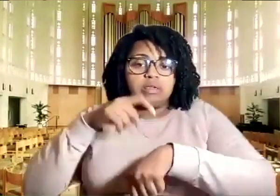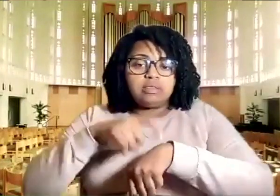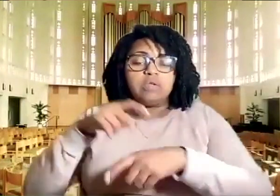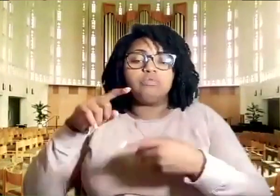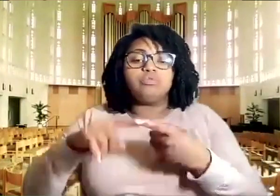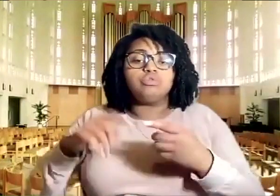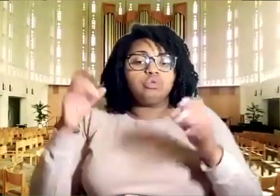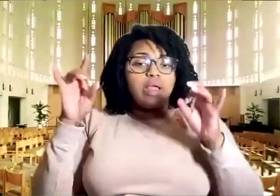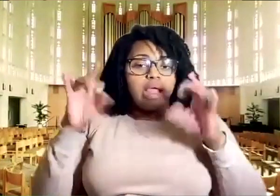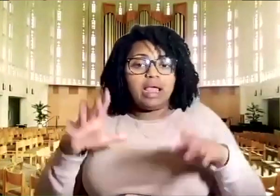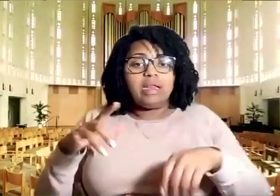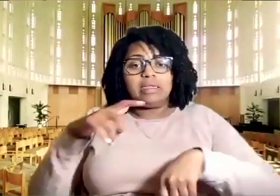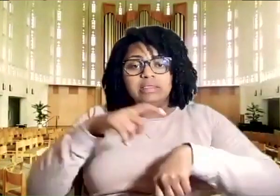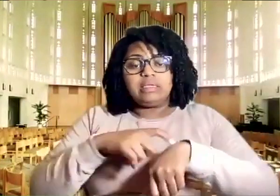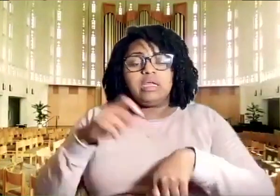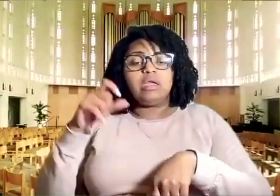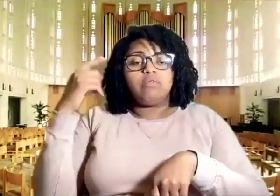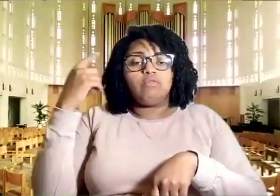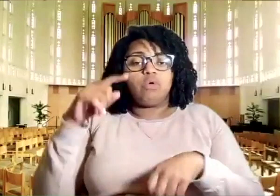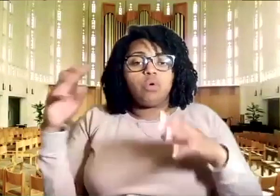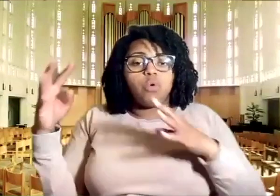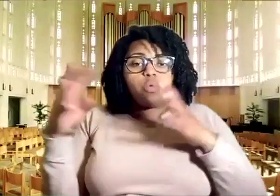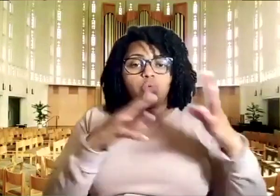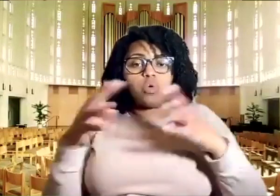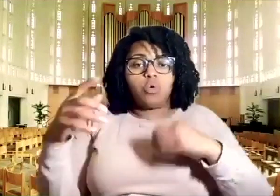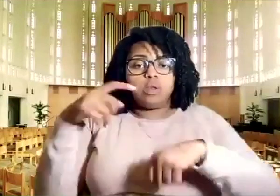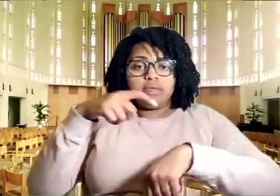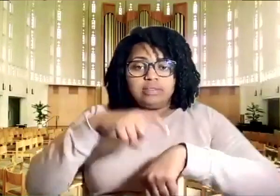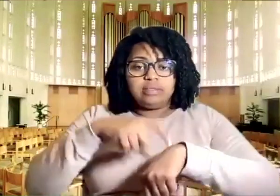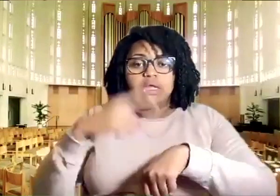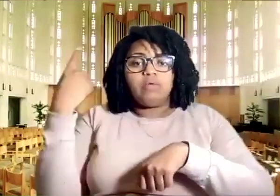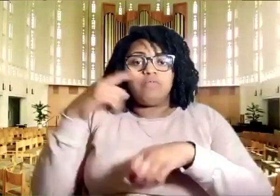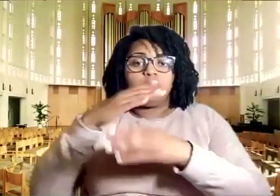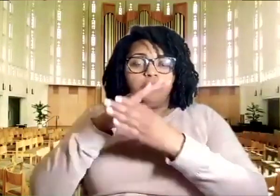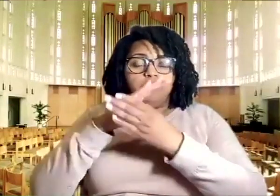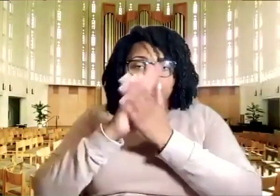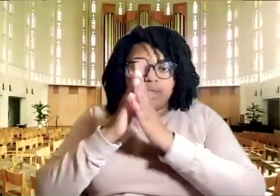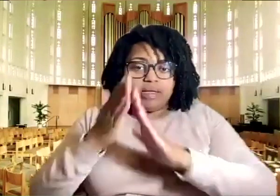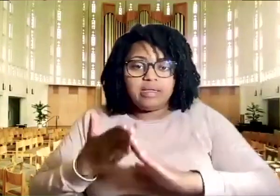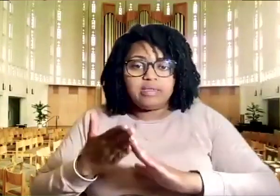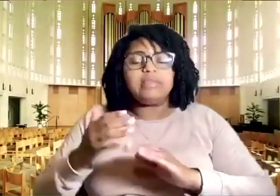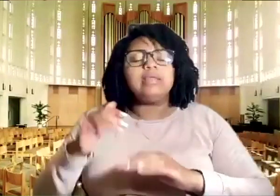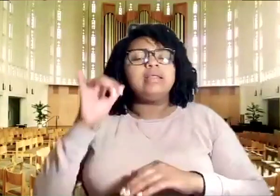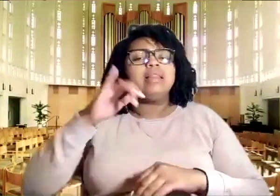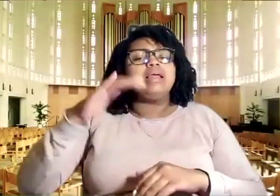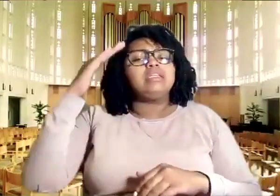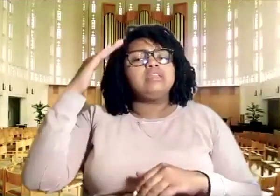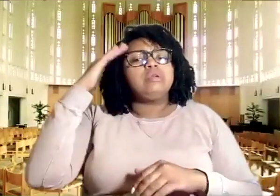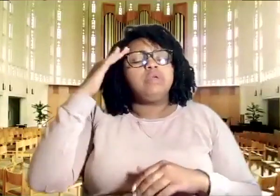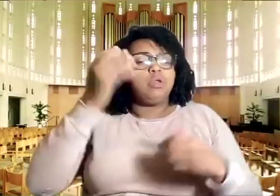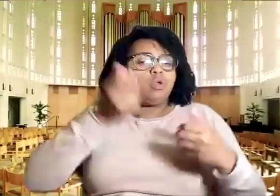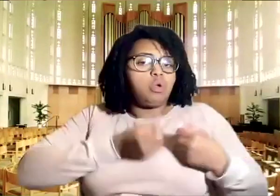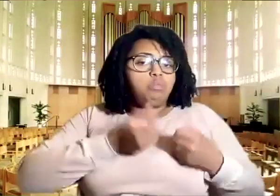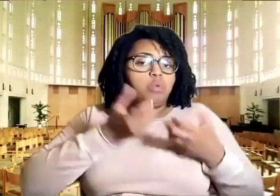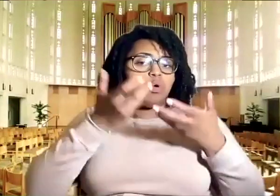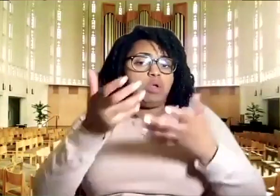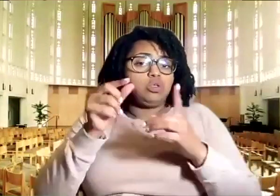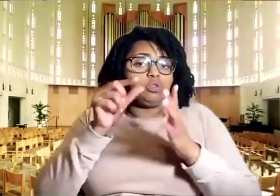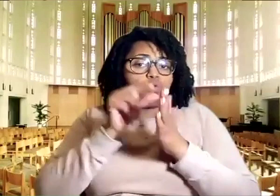of war and a time of peace. This is familiar poetic scripture to many of us coming out